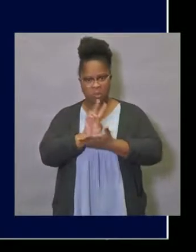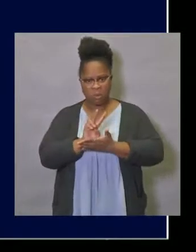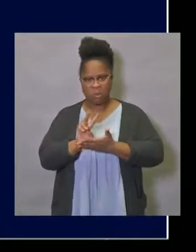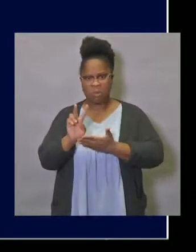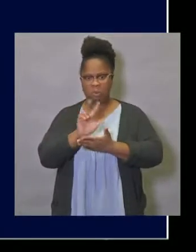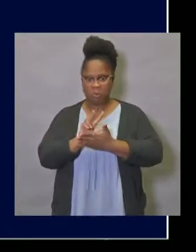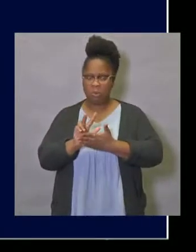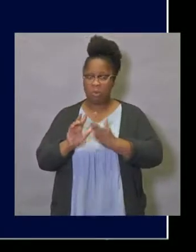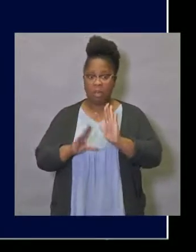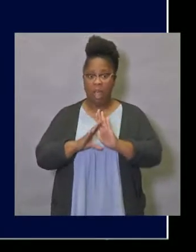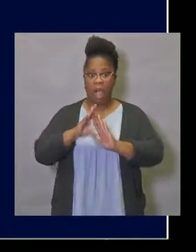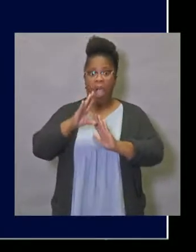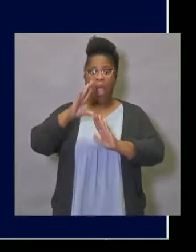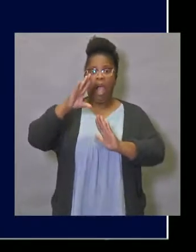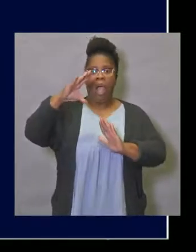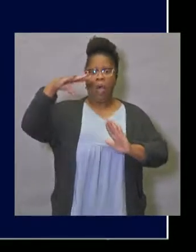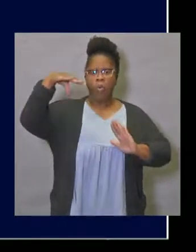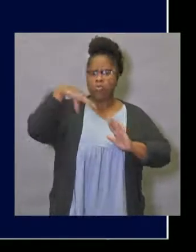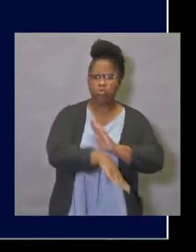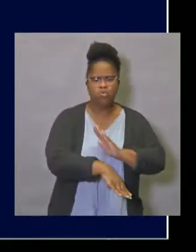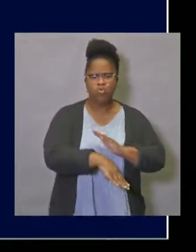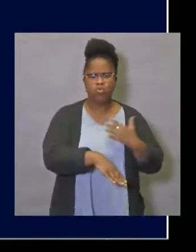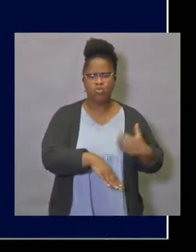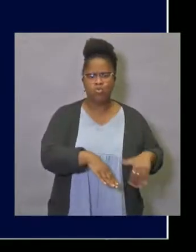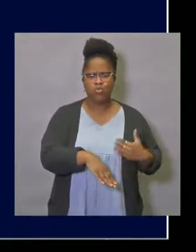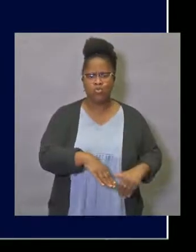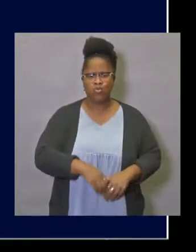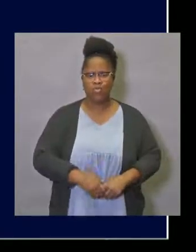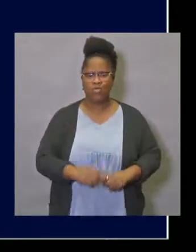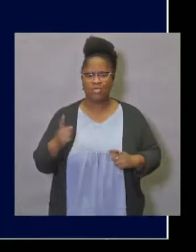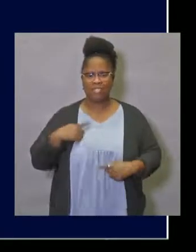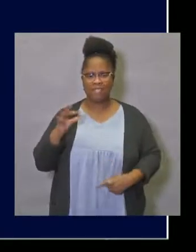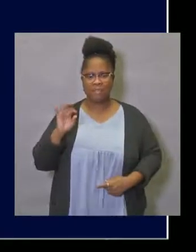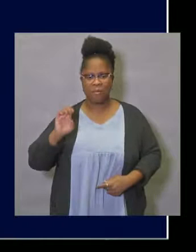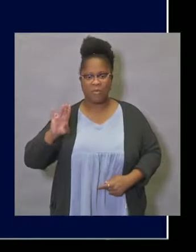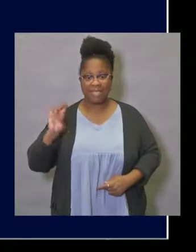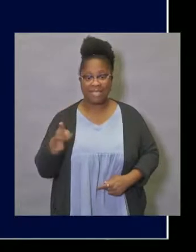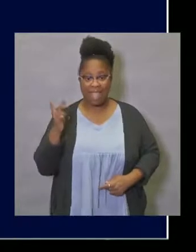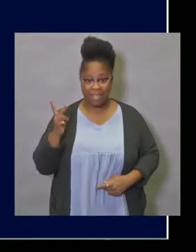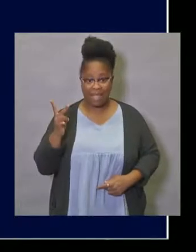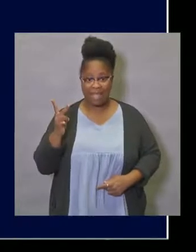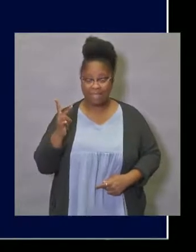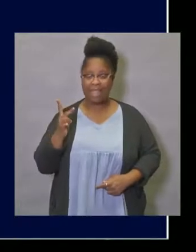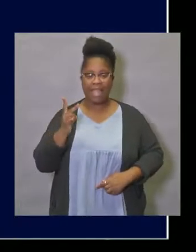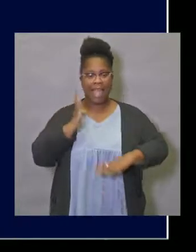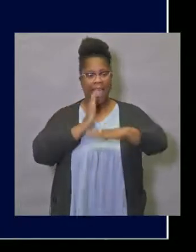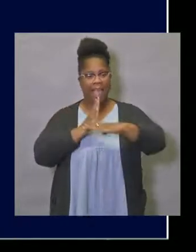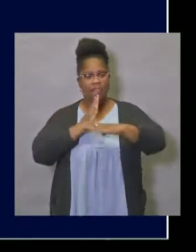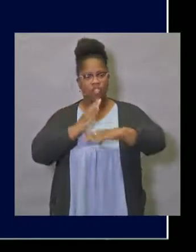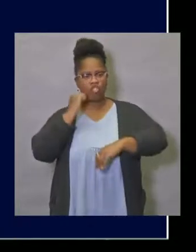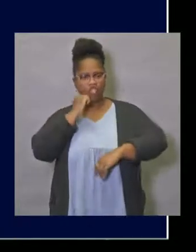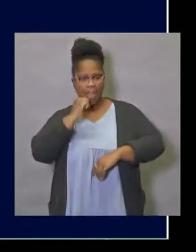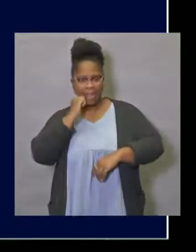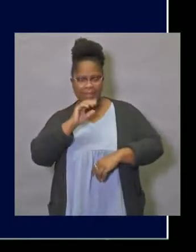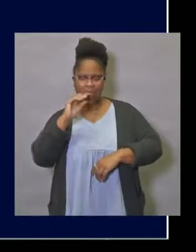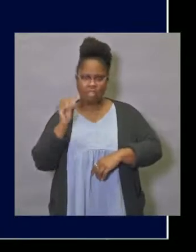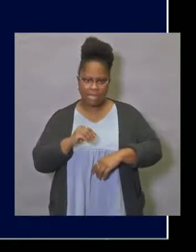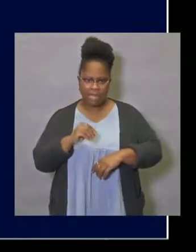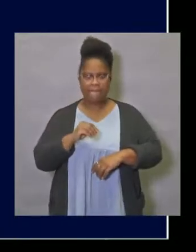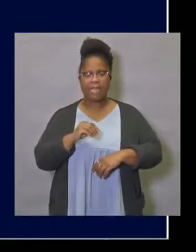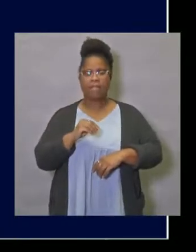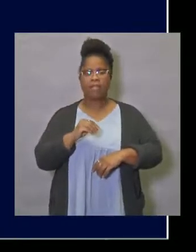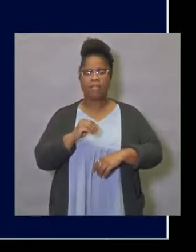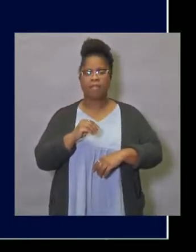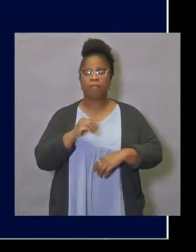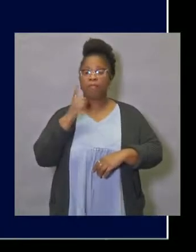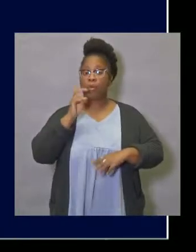plummeted. As of February 7th, the 7-day average number of daily cases associated with residents in